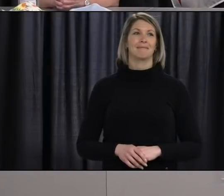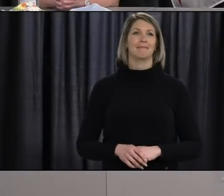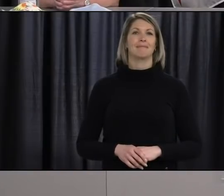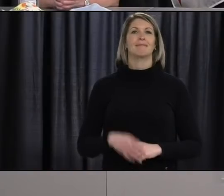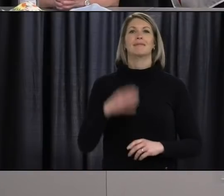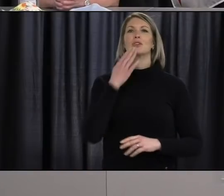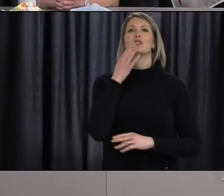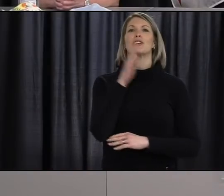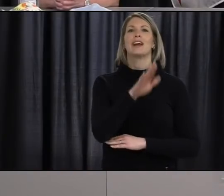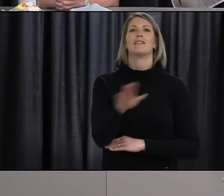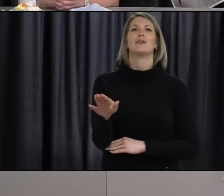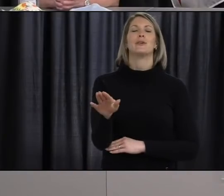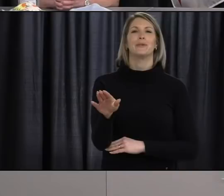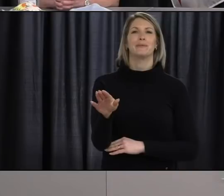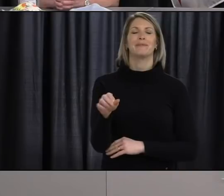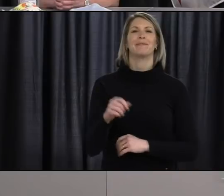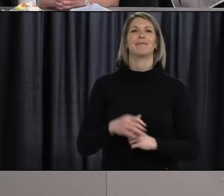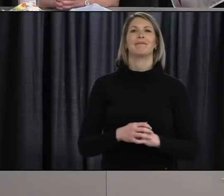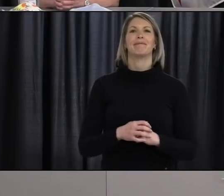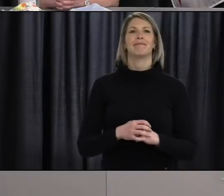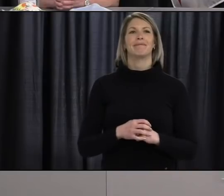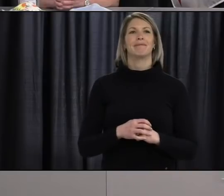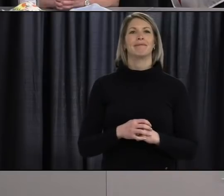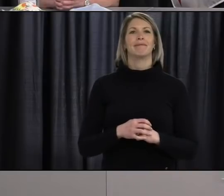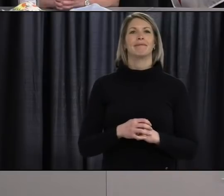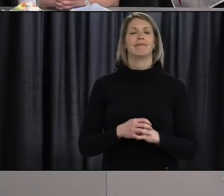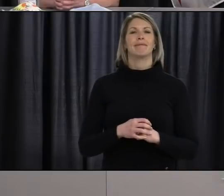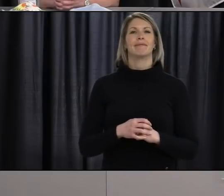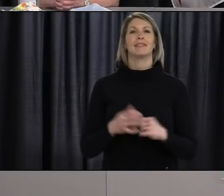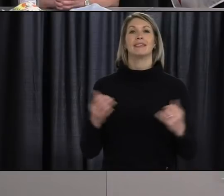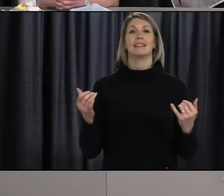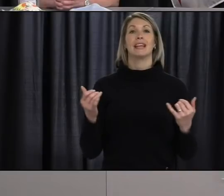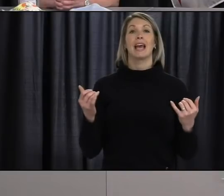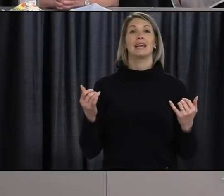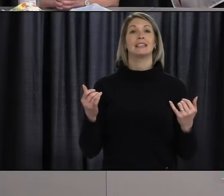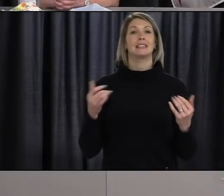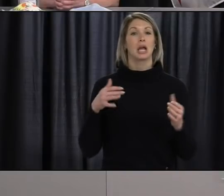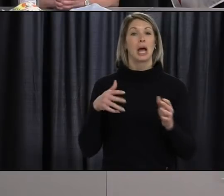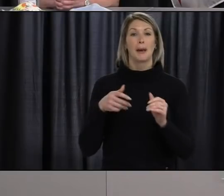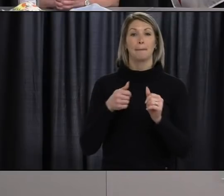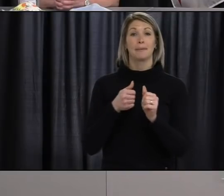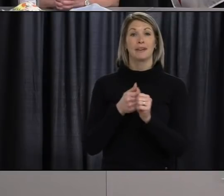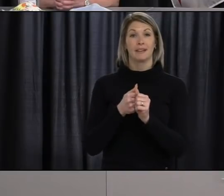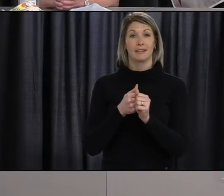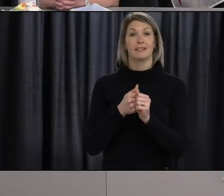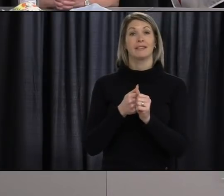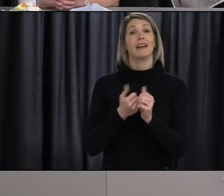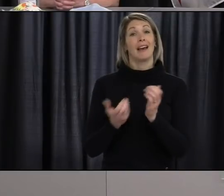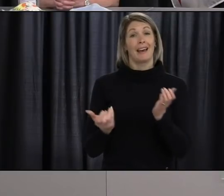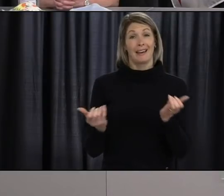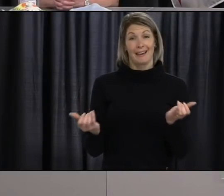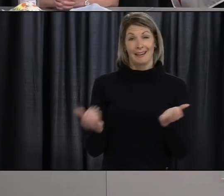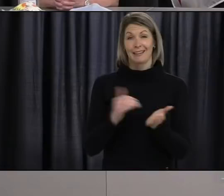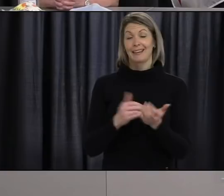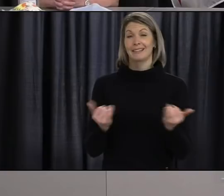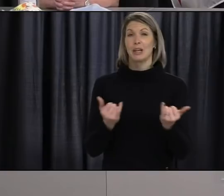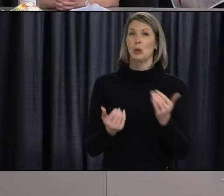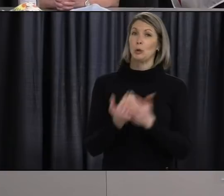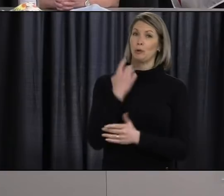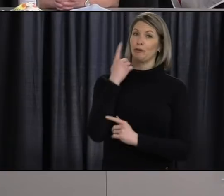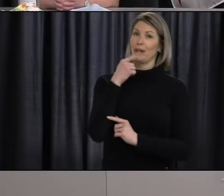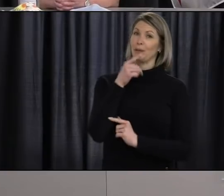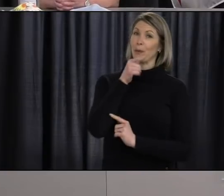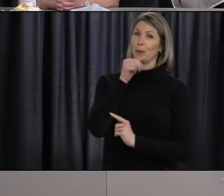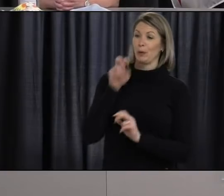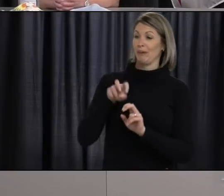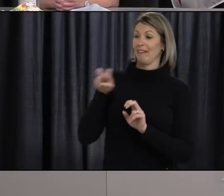So good afternoon, everyone, and today's briefing, once again, we have a new face at our table. Today joining